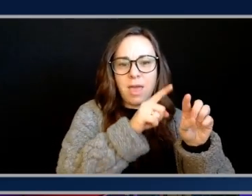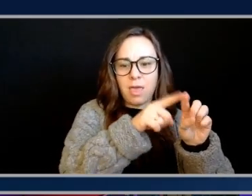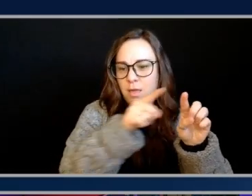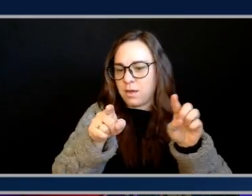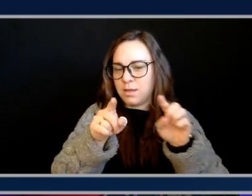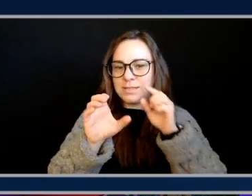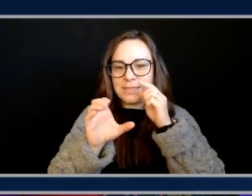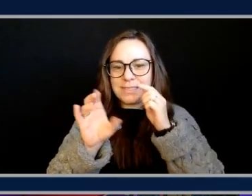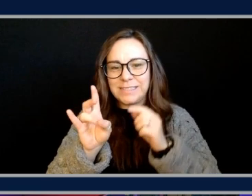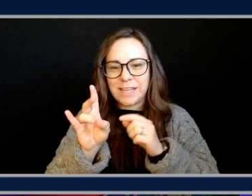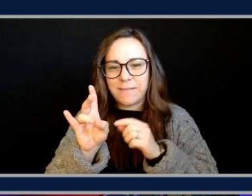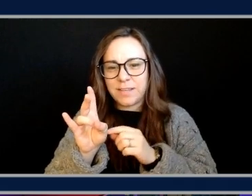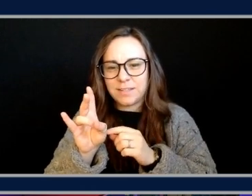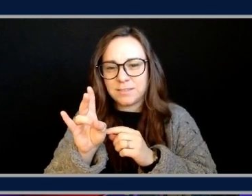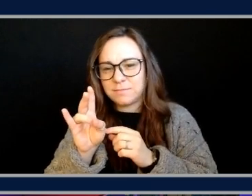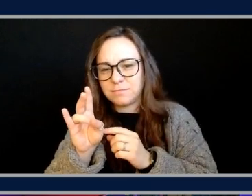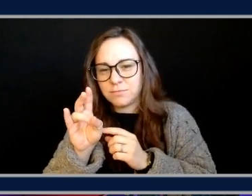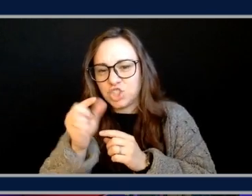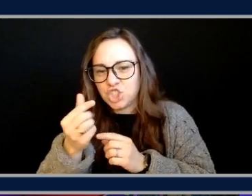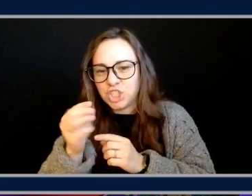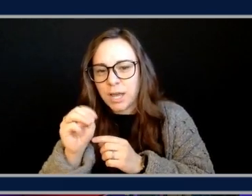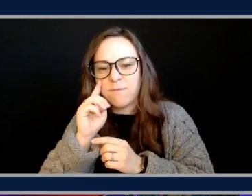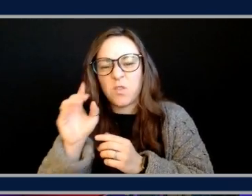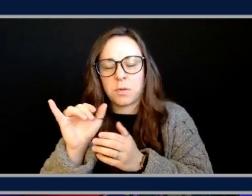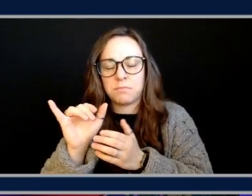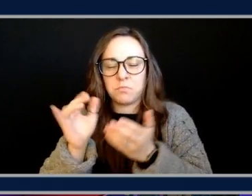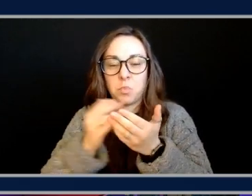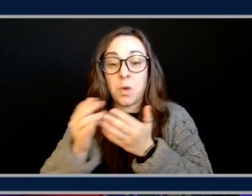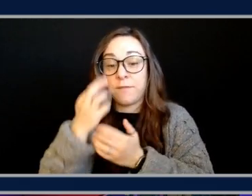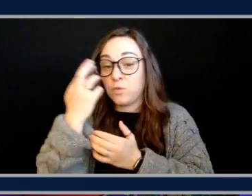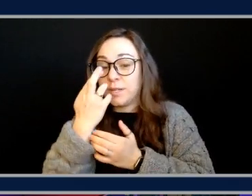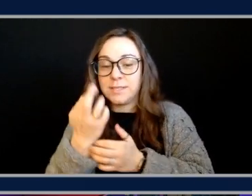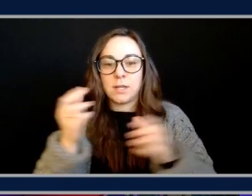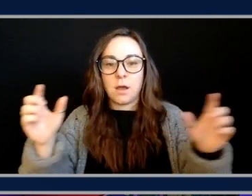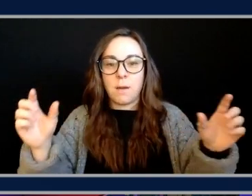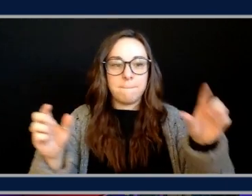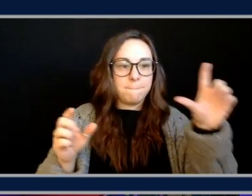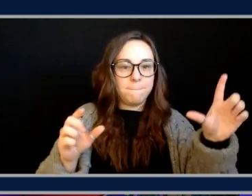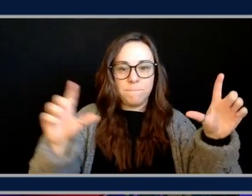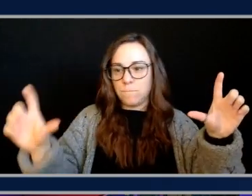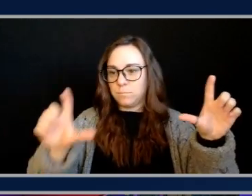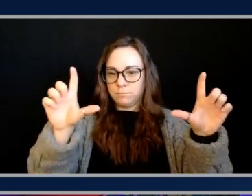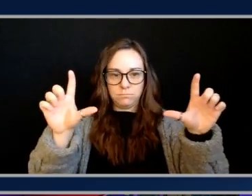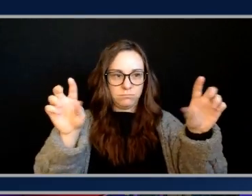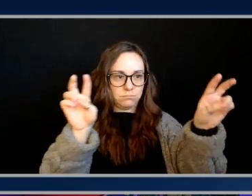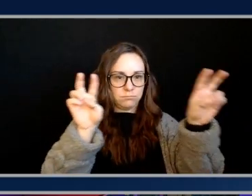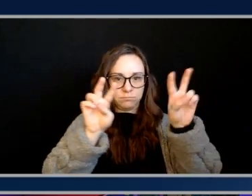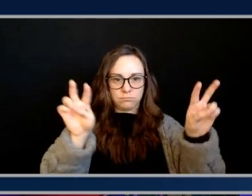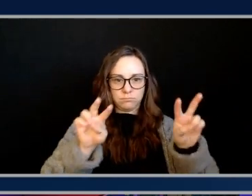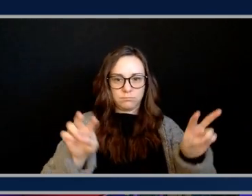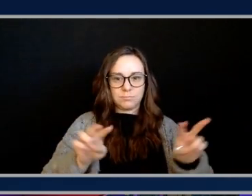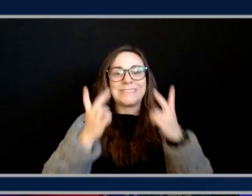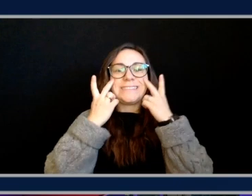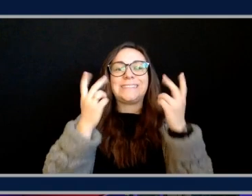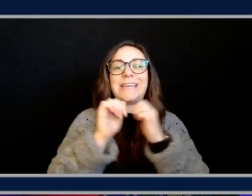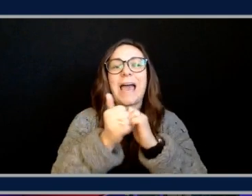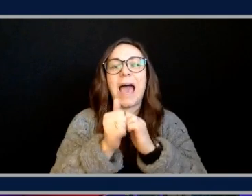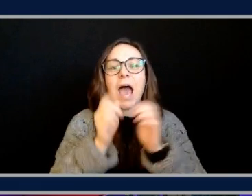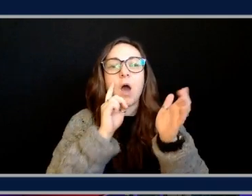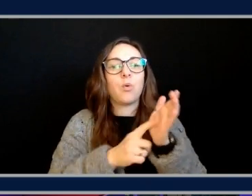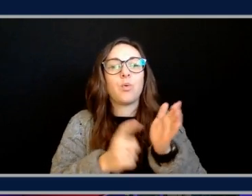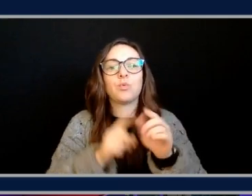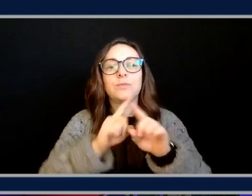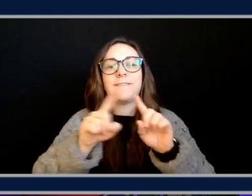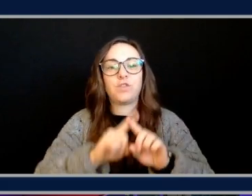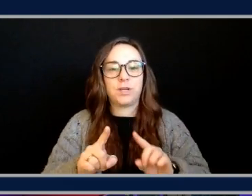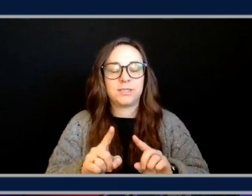reason, and you're able to bring it up and then do the side-by-side comparison to kind of look at how those attributes are different, right? And that's just going to